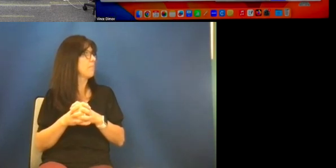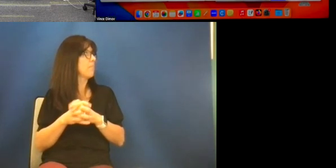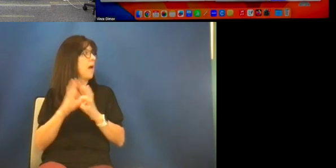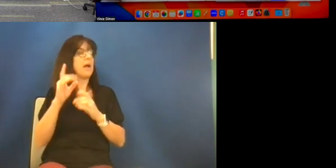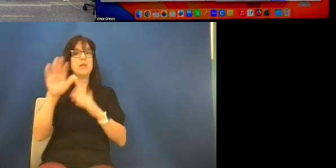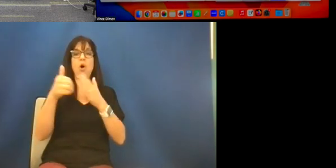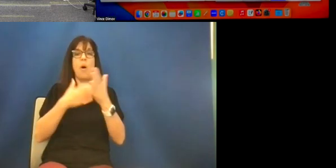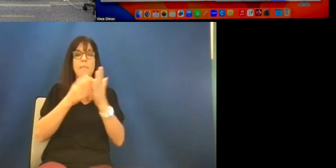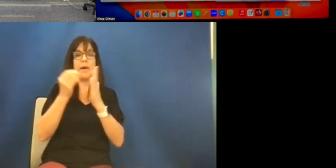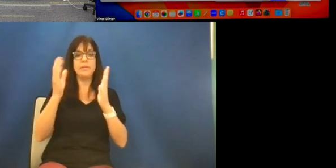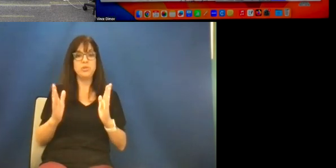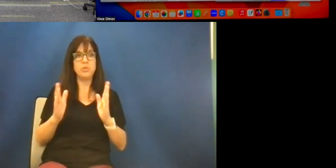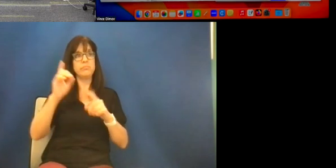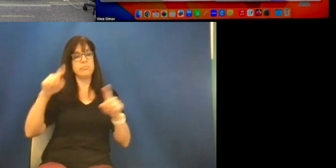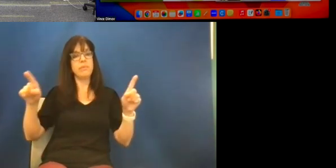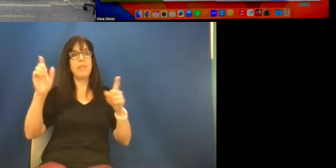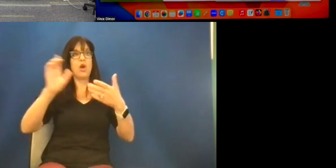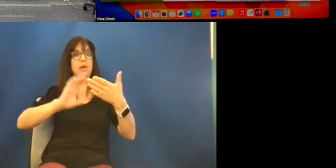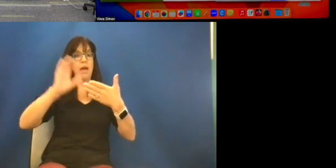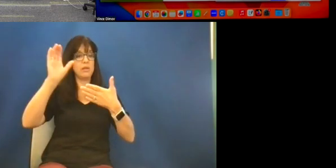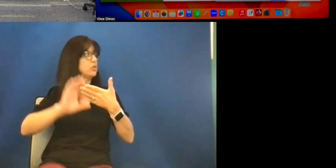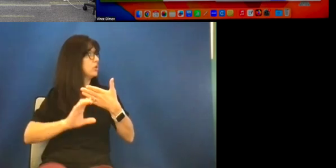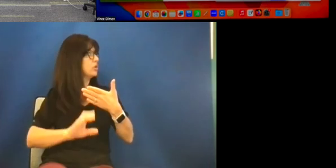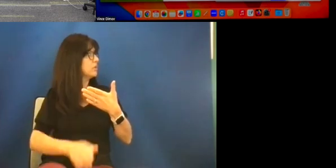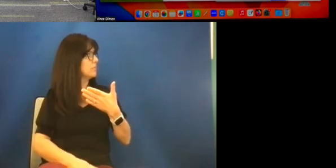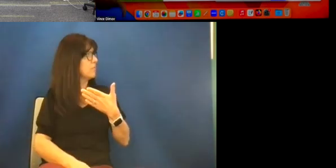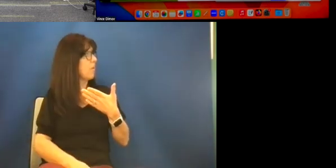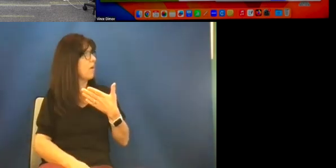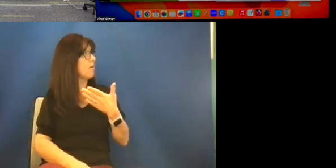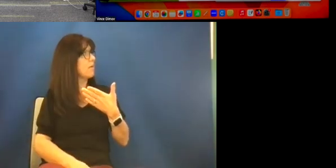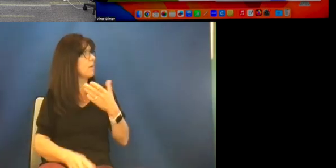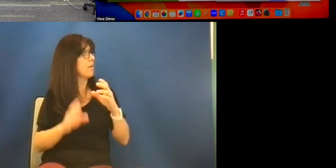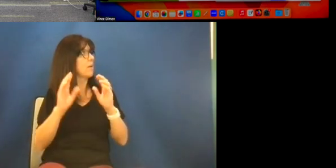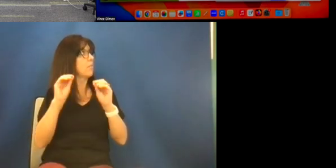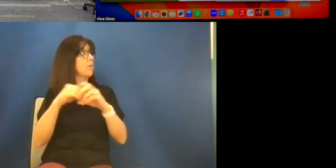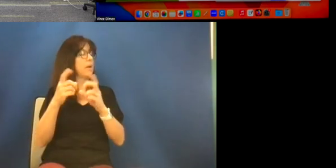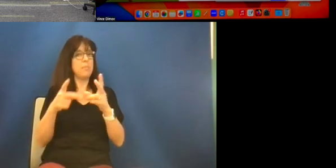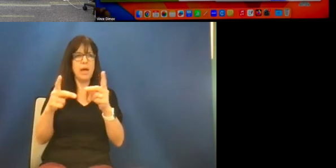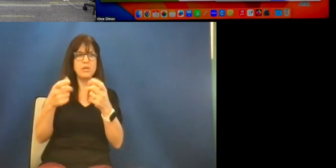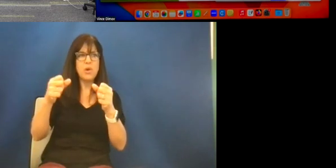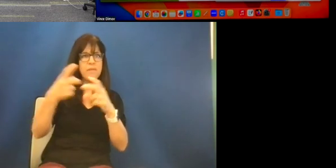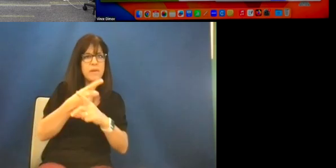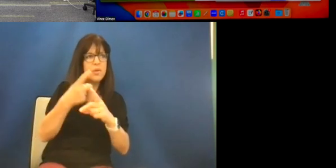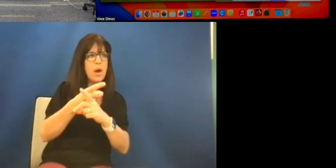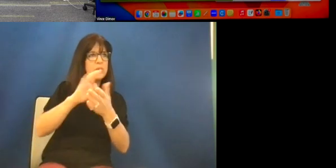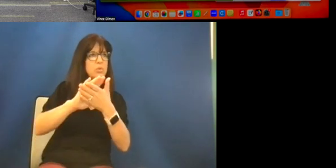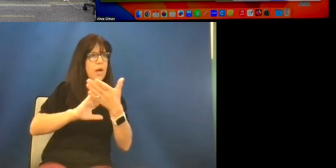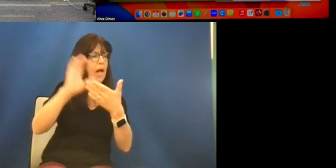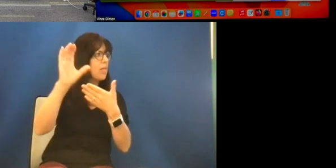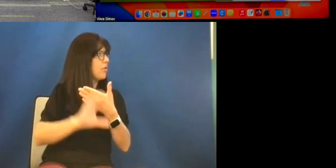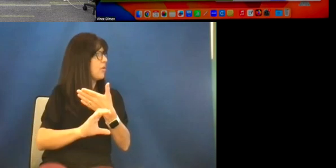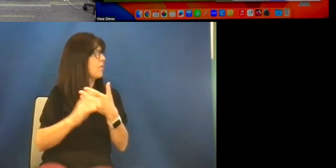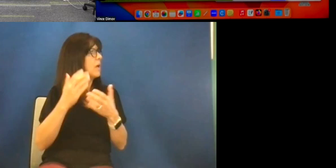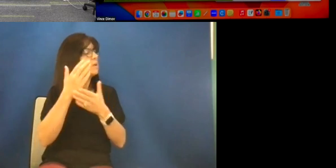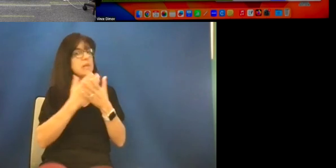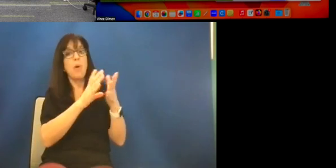my students who are all over all their calendars. So I stick them all in one place. So if I'm trying to figure out what the school calendars are, some of